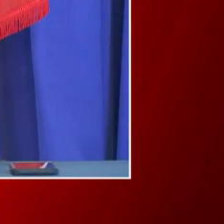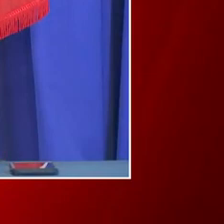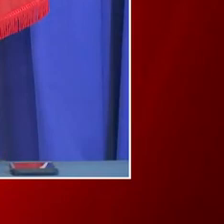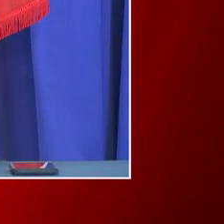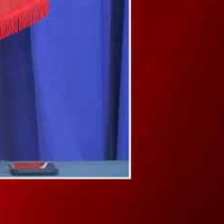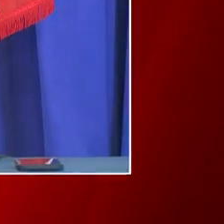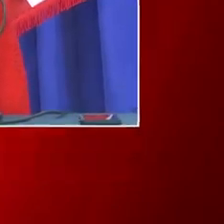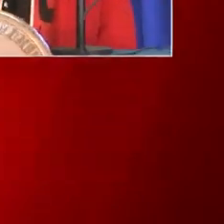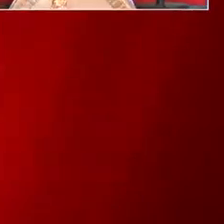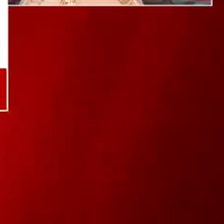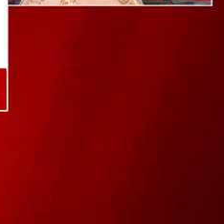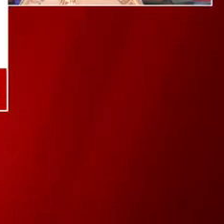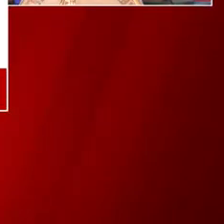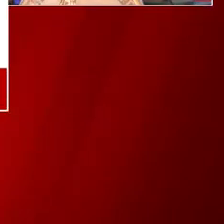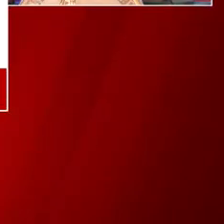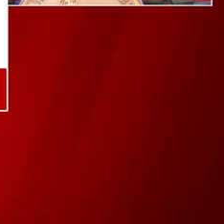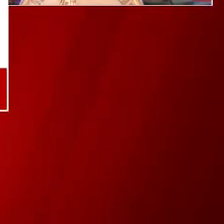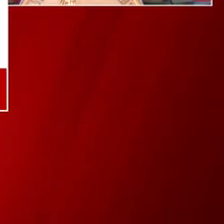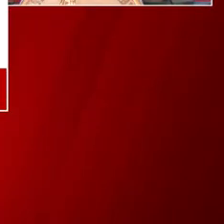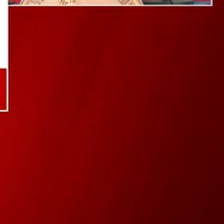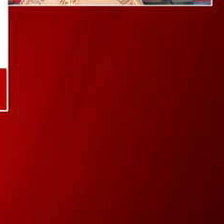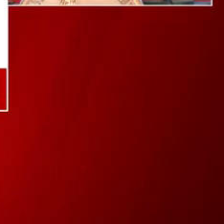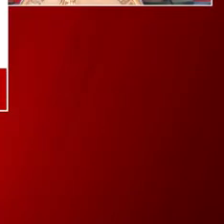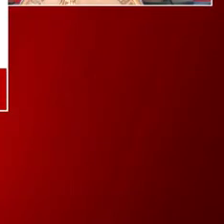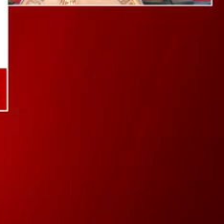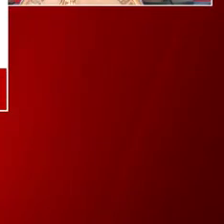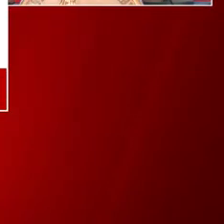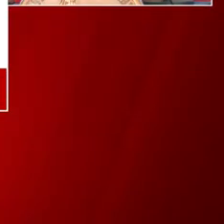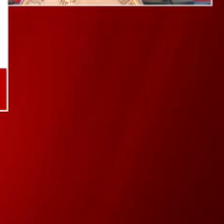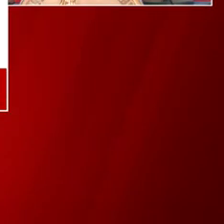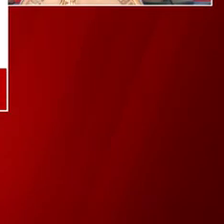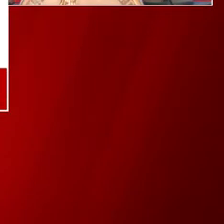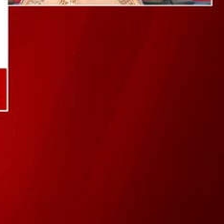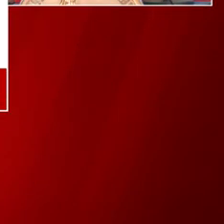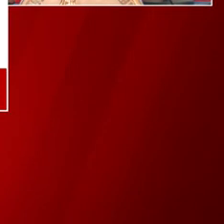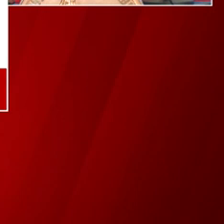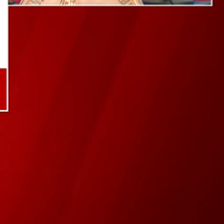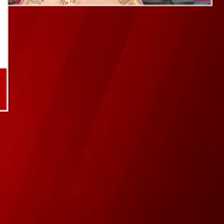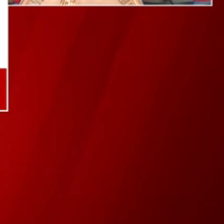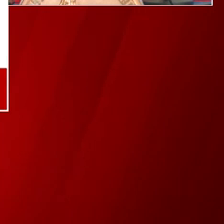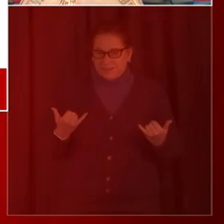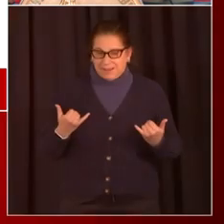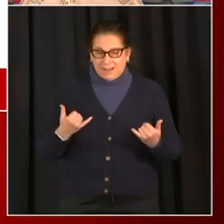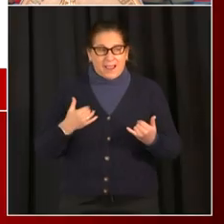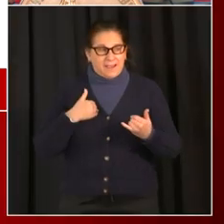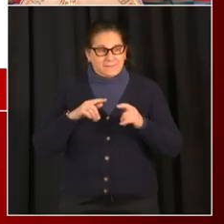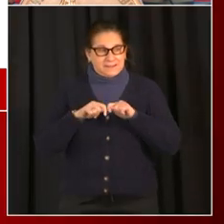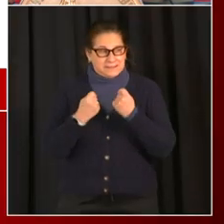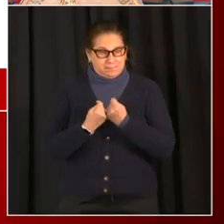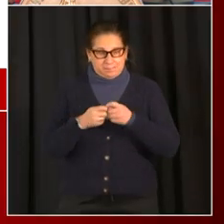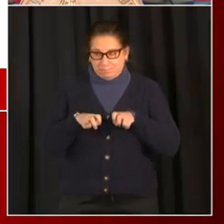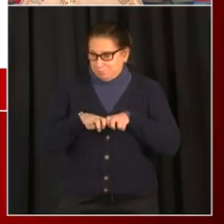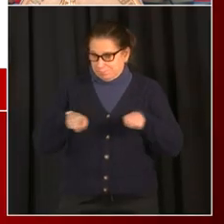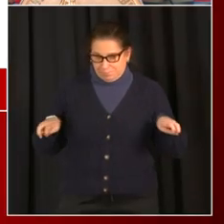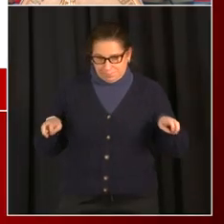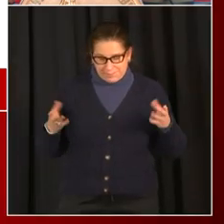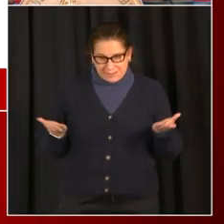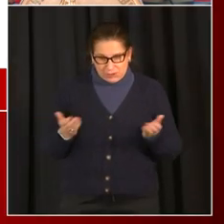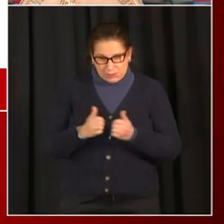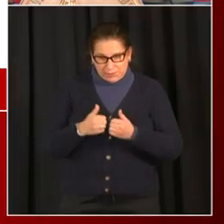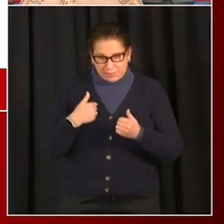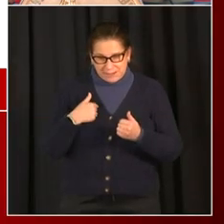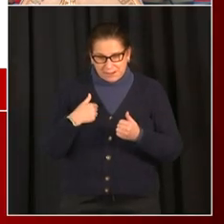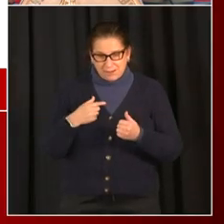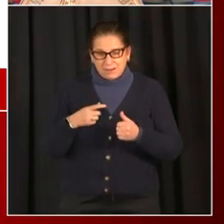am Muriel Bowser. I'm the mayor of Washington, D.C. I'm joined today by members of my administration, including